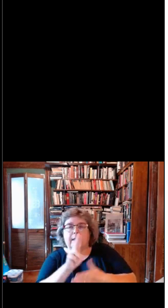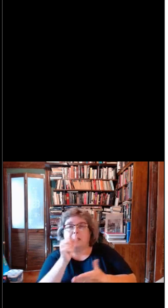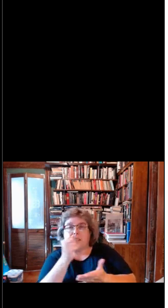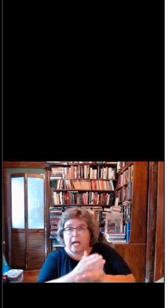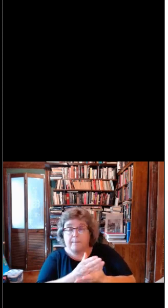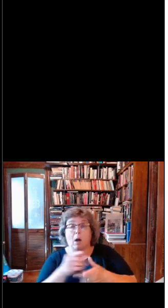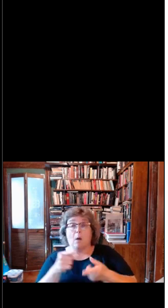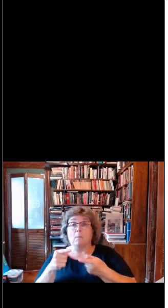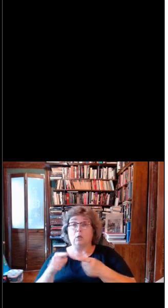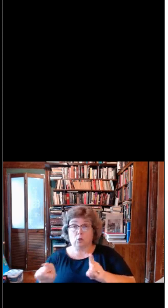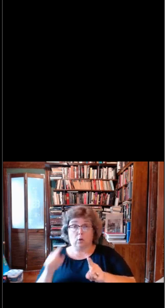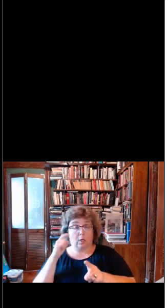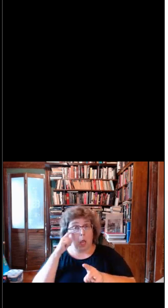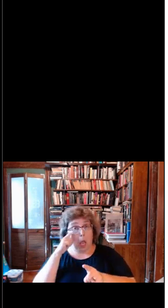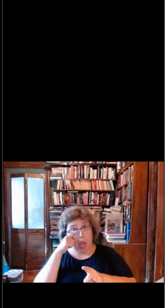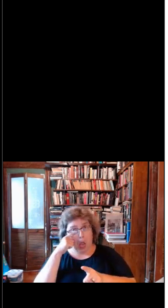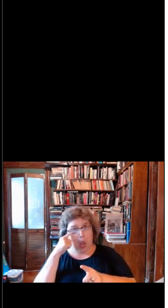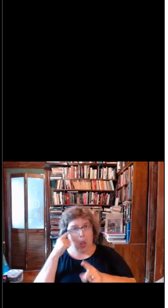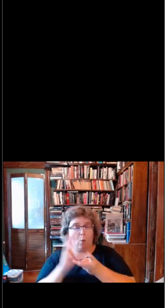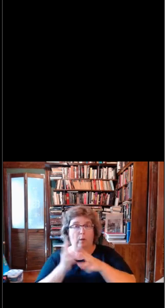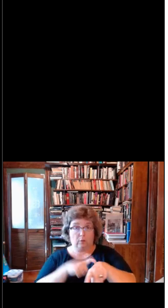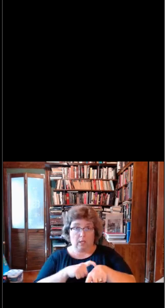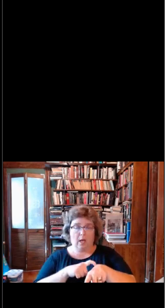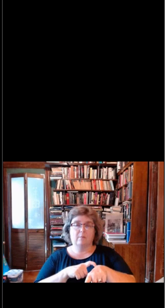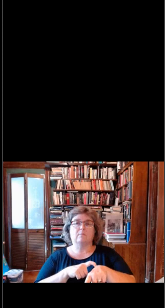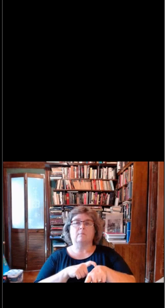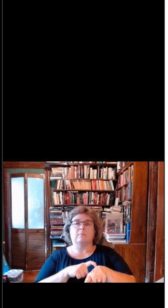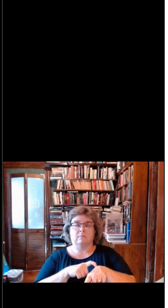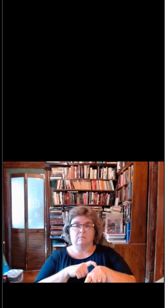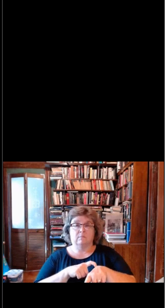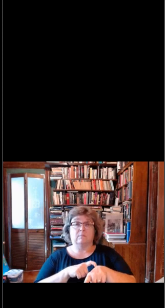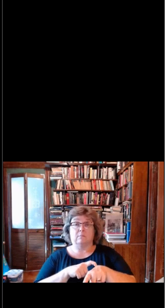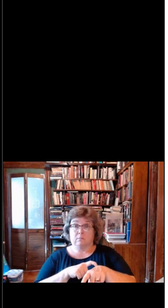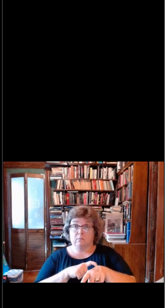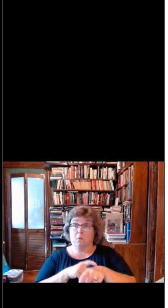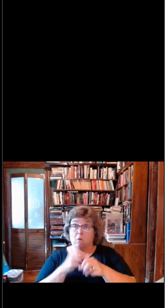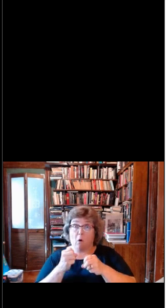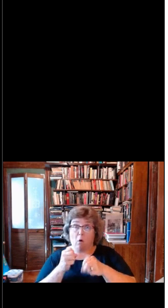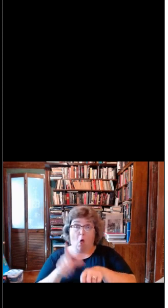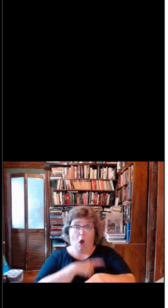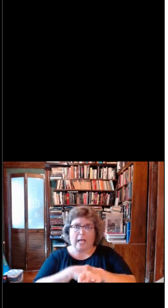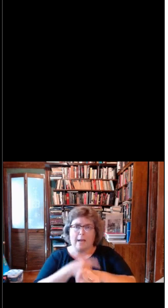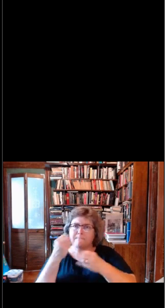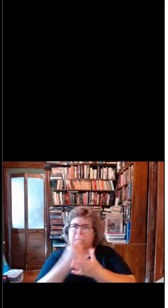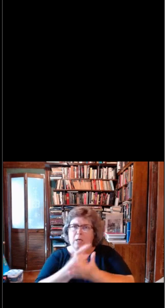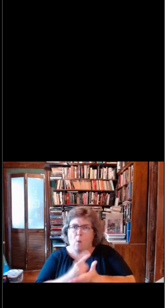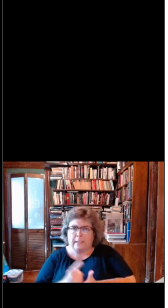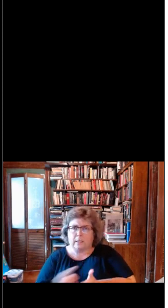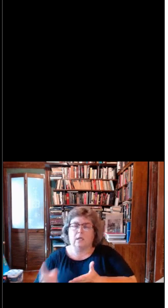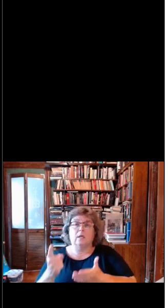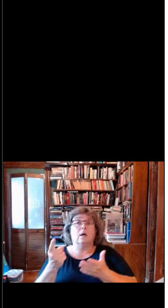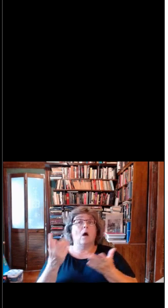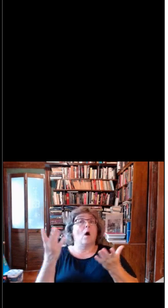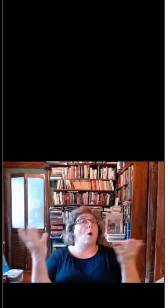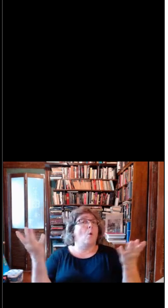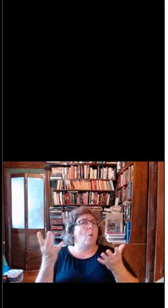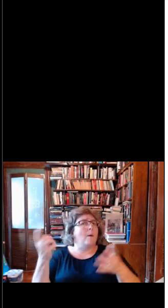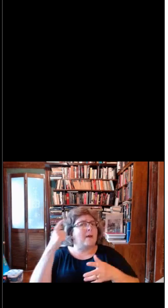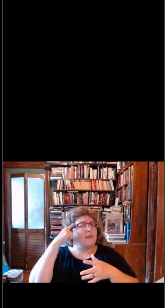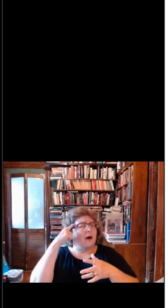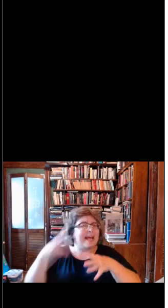during our winter months, which are several weeks long, those what could be thought of as extra